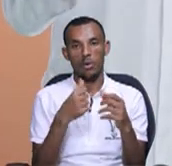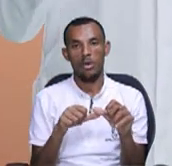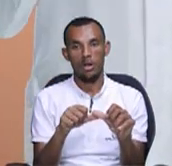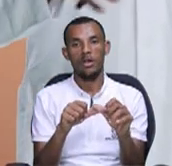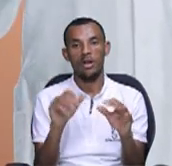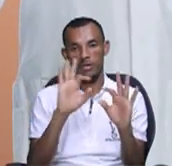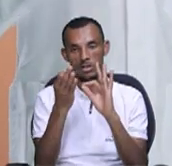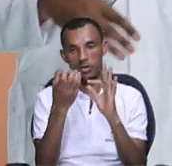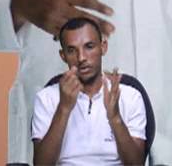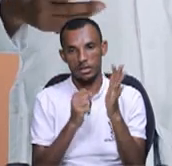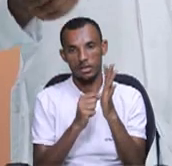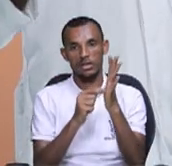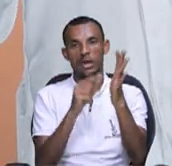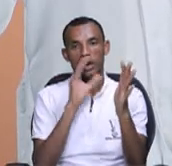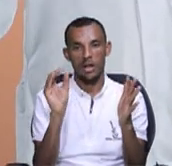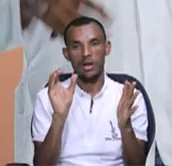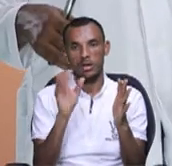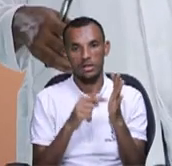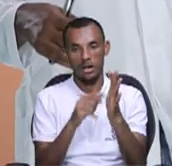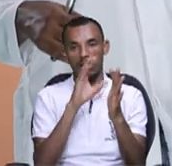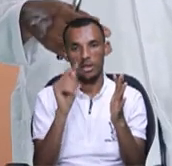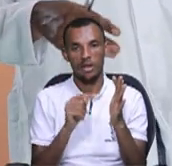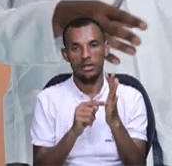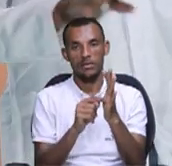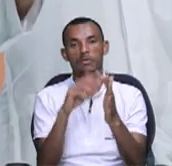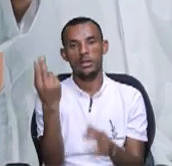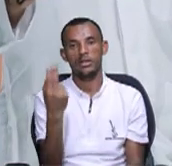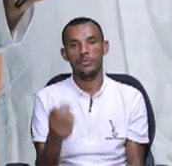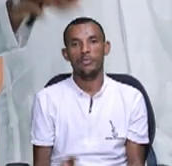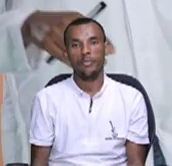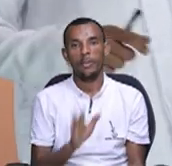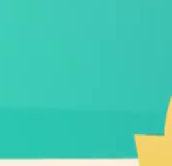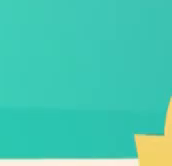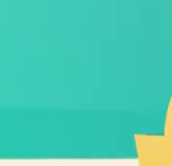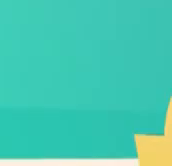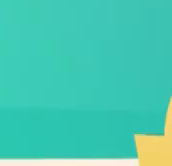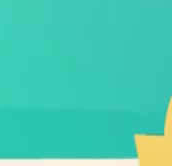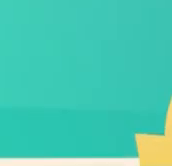definition of sine, cosine, and tangent function. Bye.